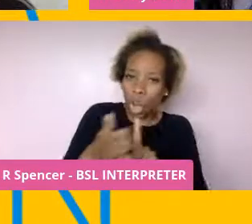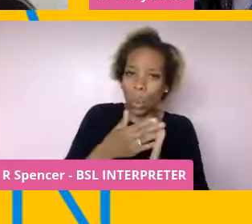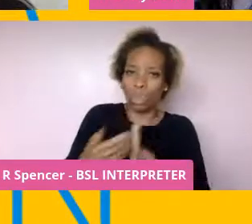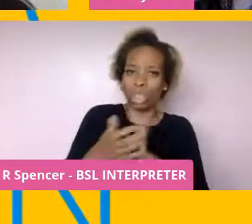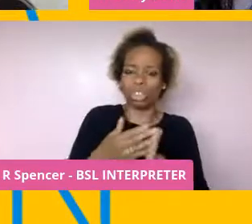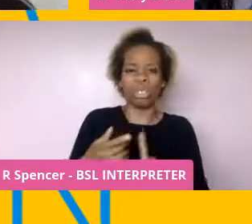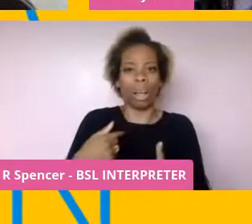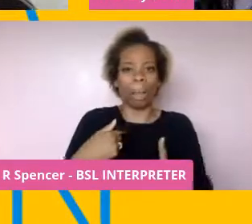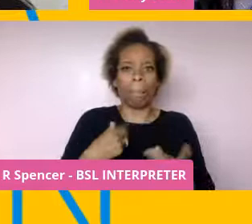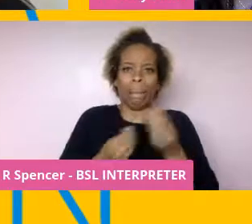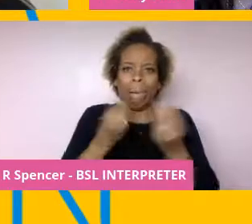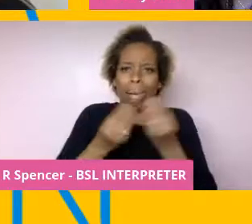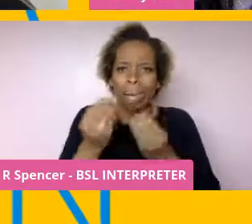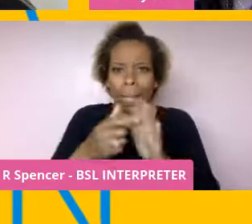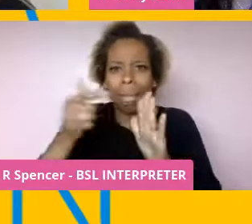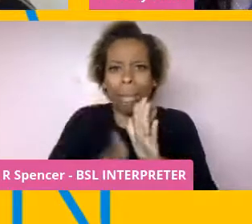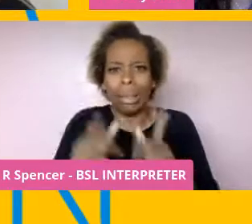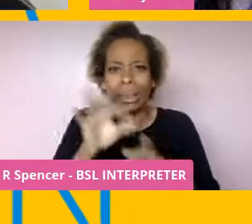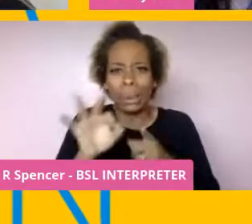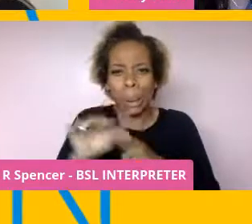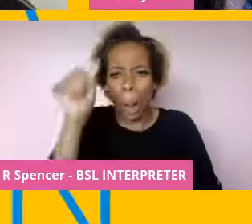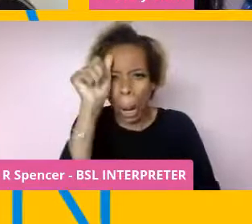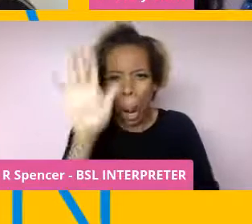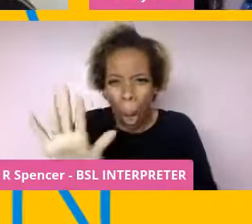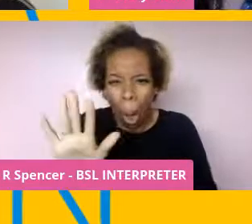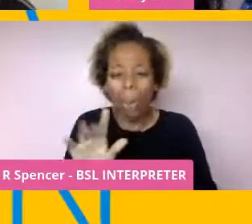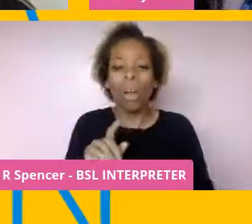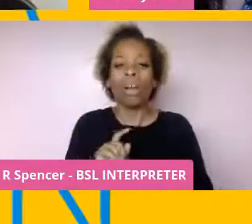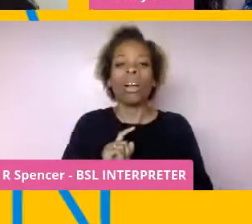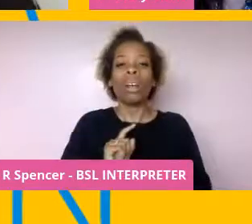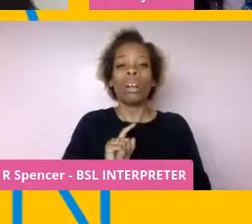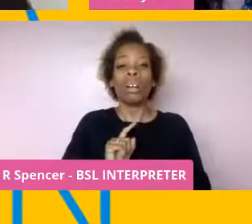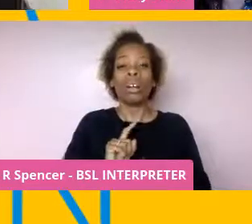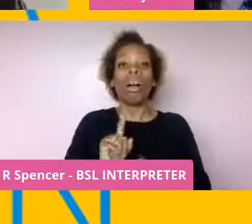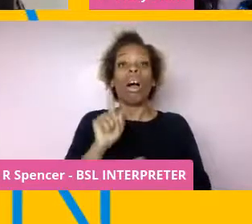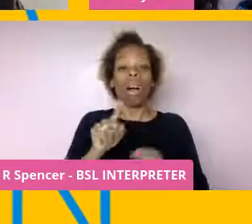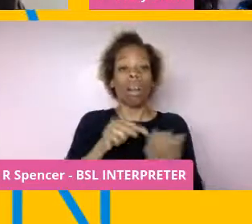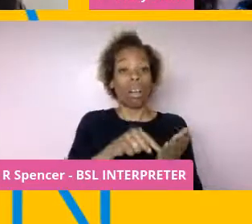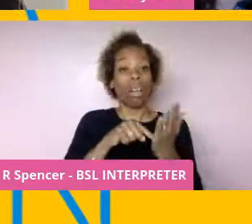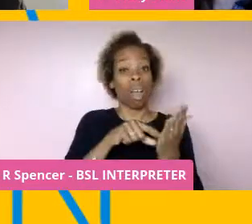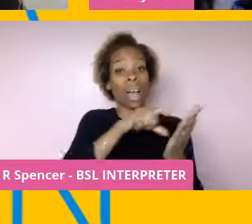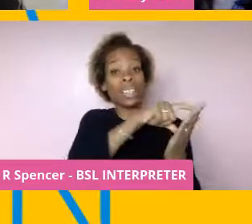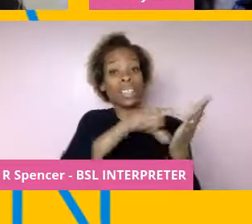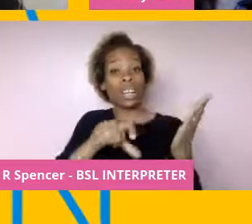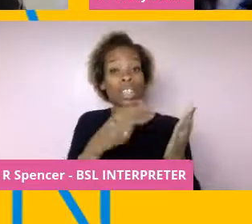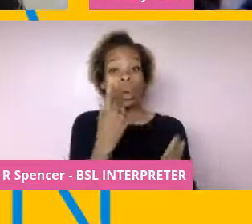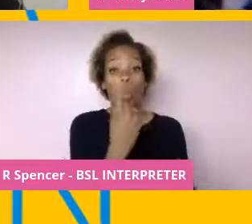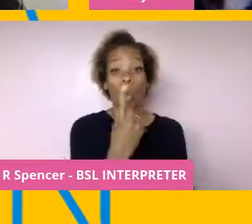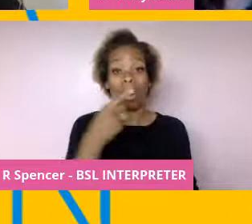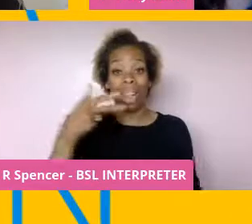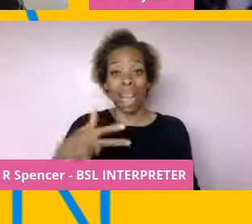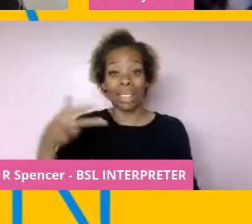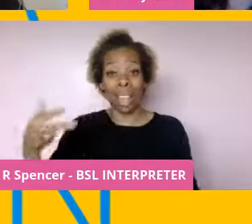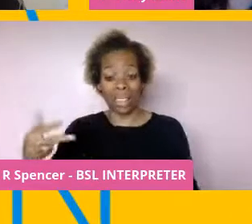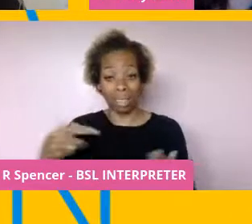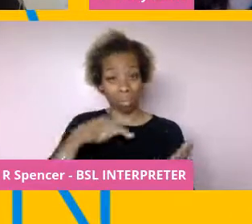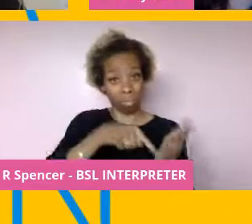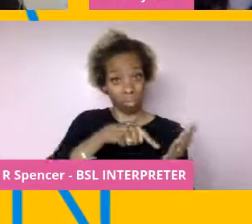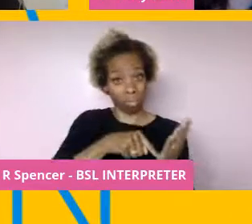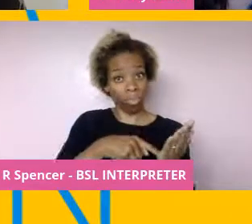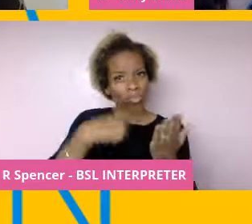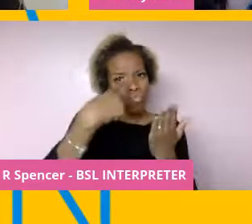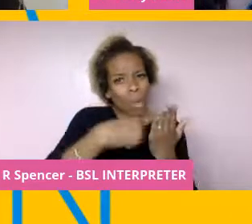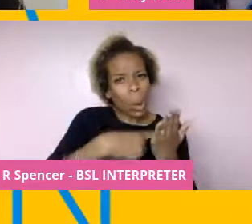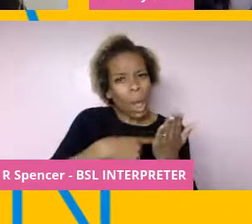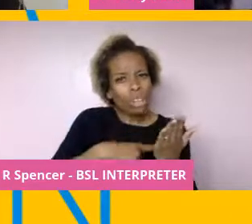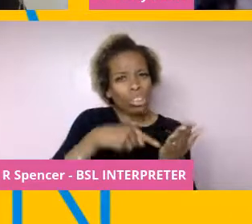of detail on this now, but actually that throwing up the section 188, using the fixed time workers, using the regulations